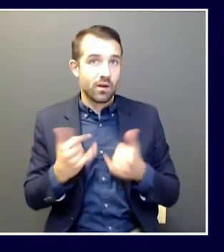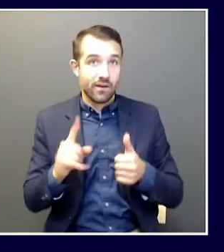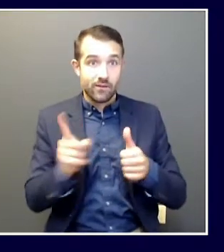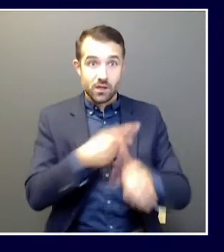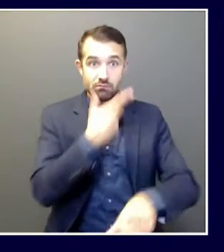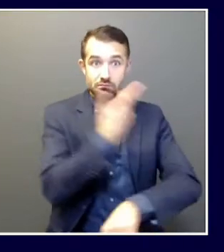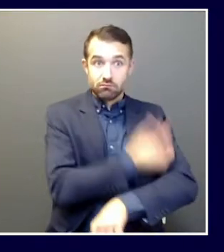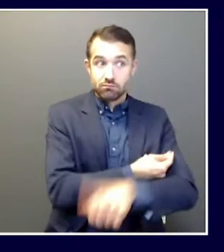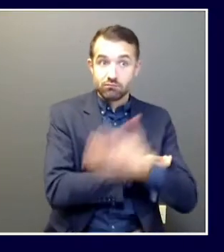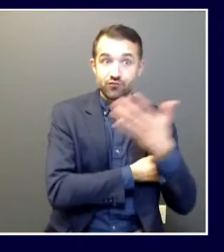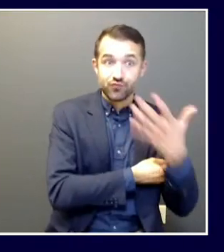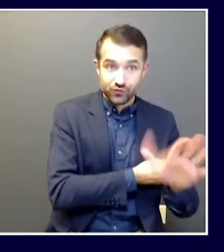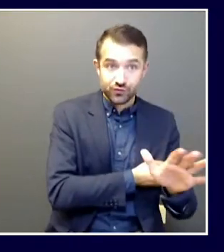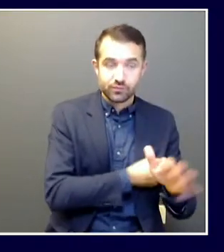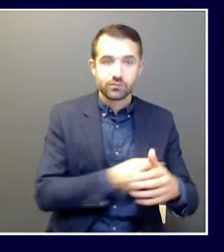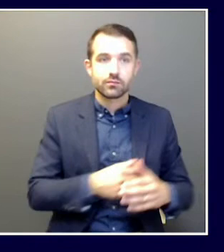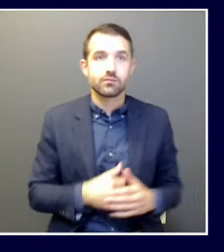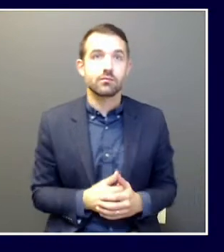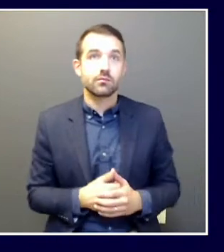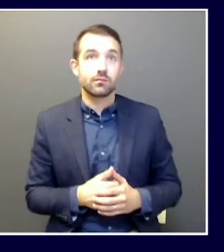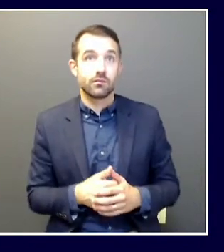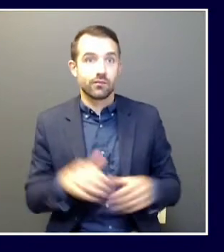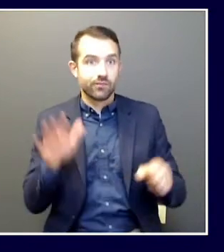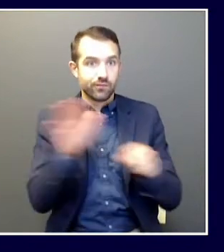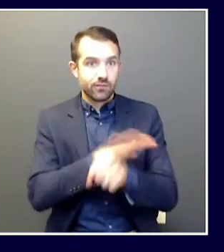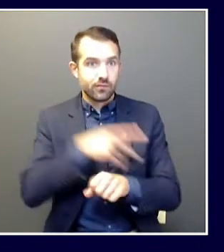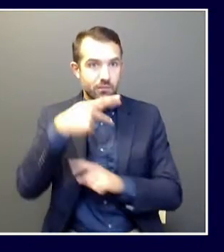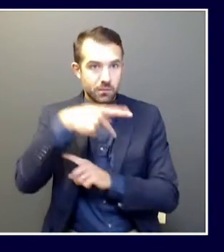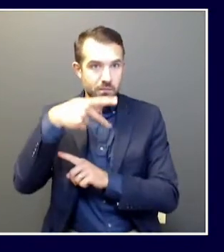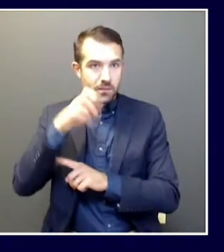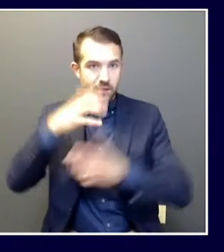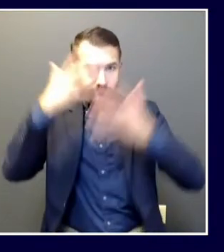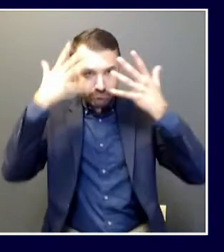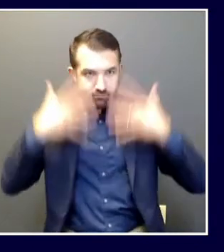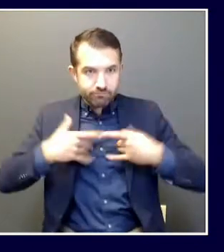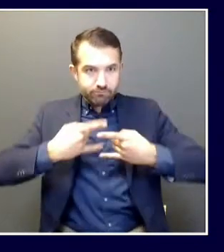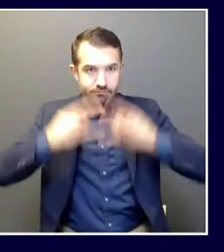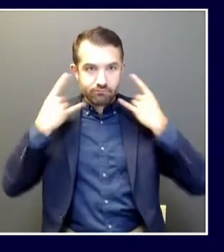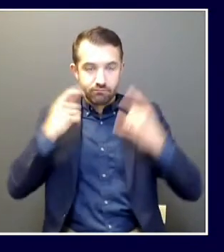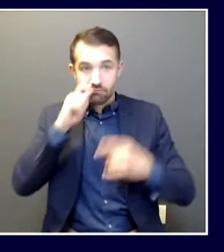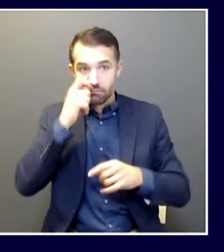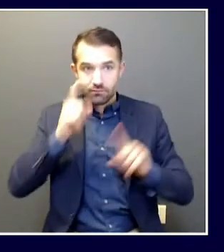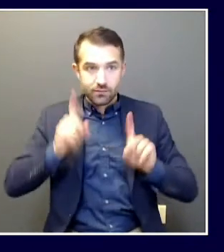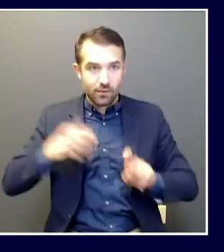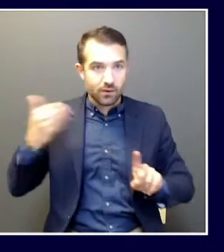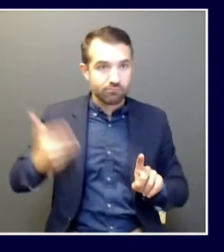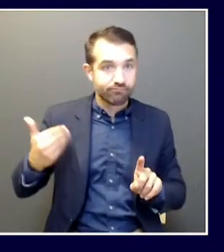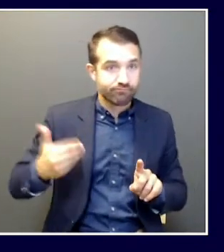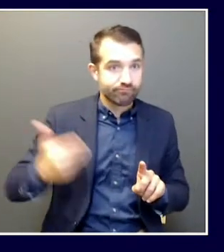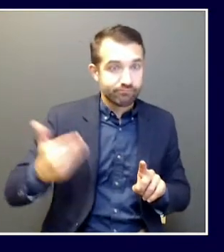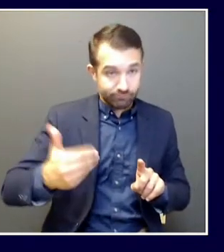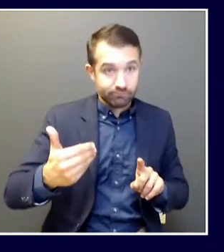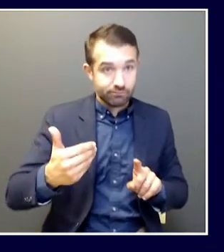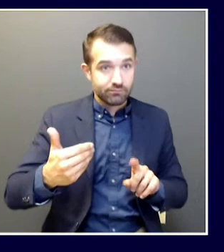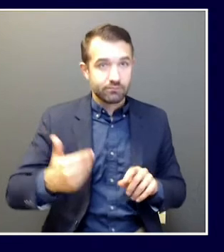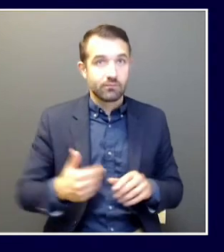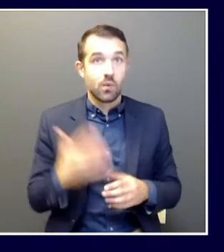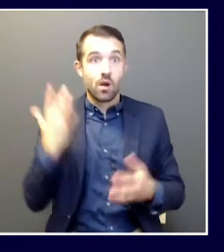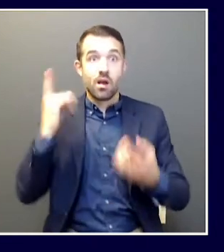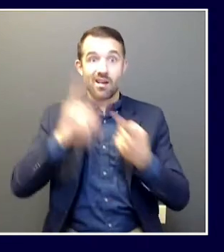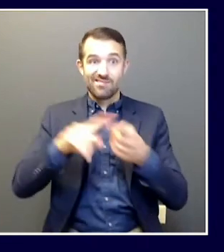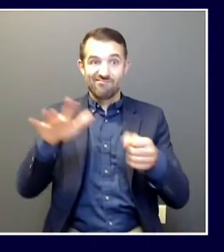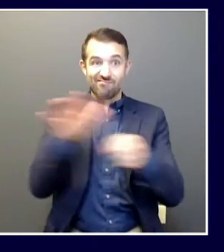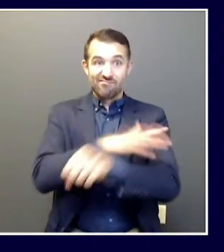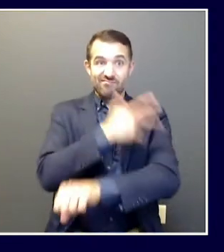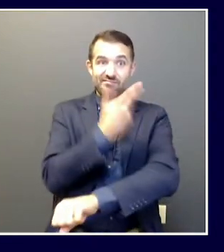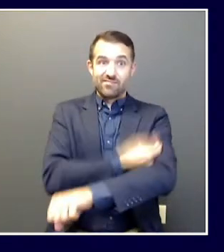willing to use PPE and test frequently while that person is becoming fully vaccinated, they don't have to be fully vaccinated on their